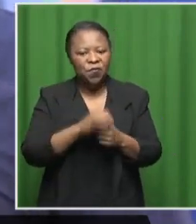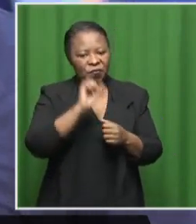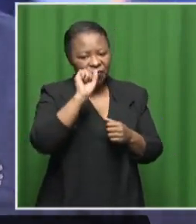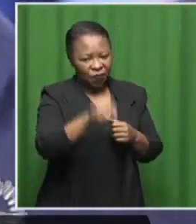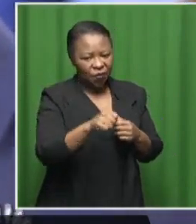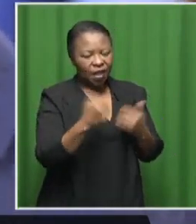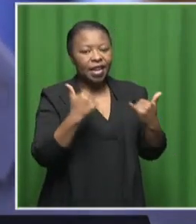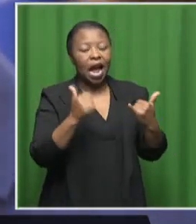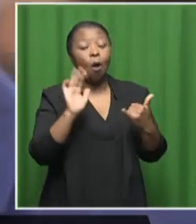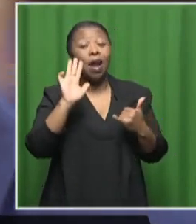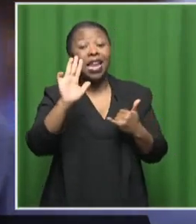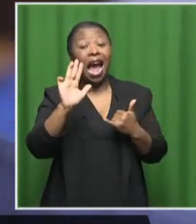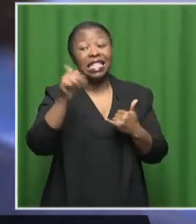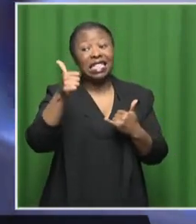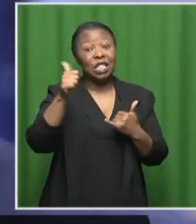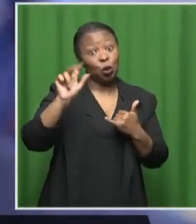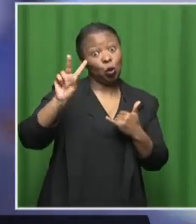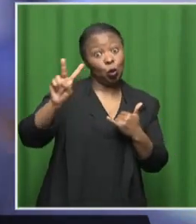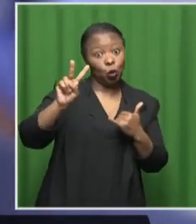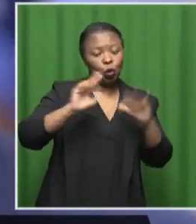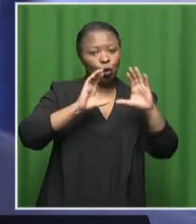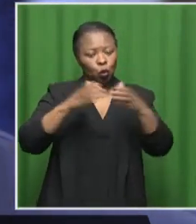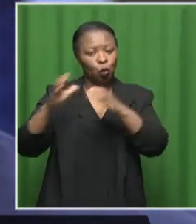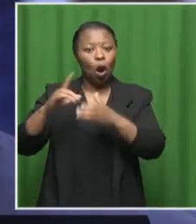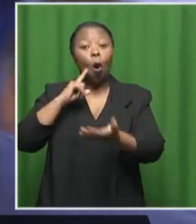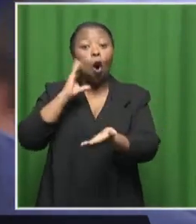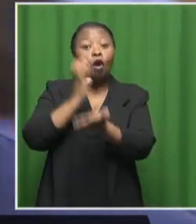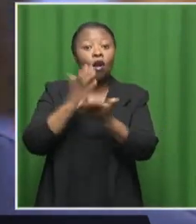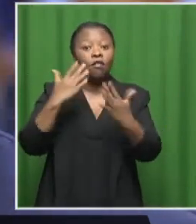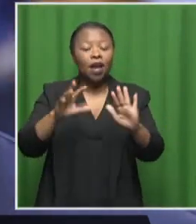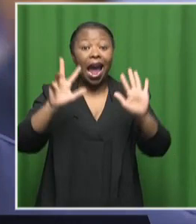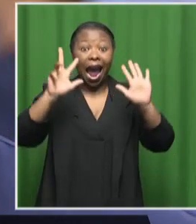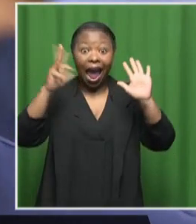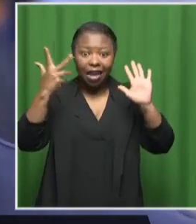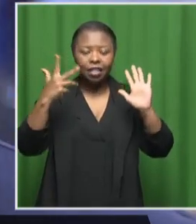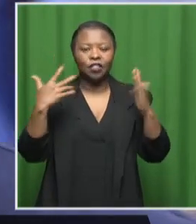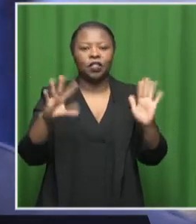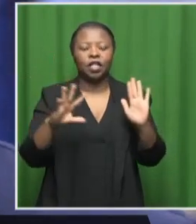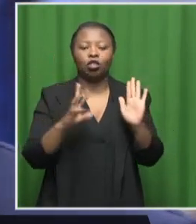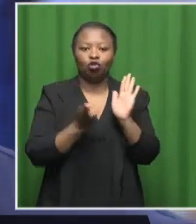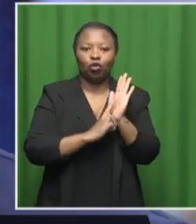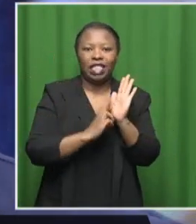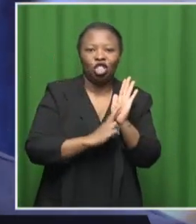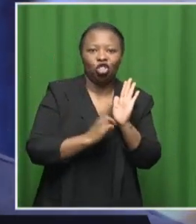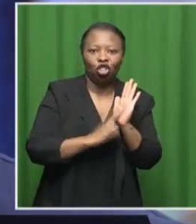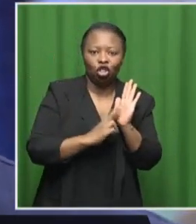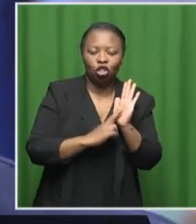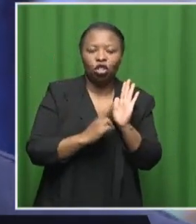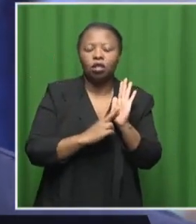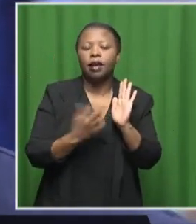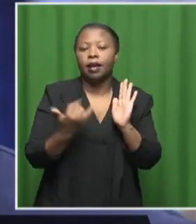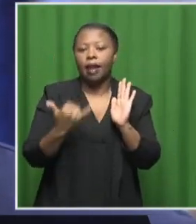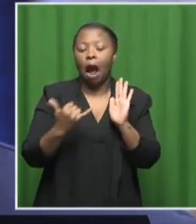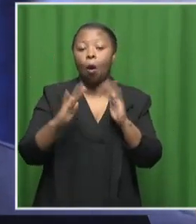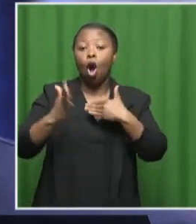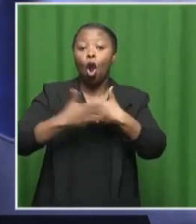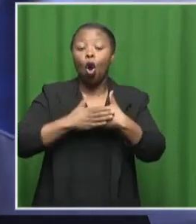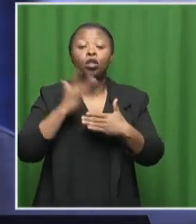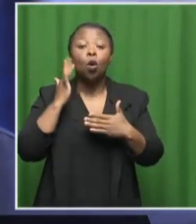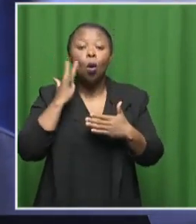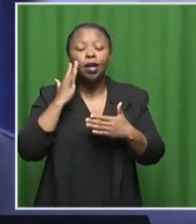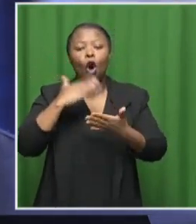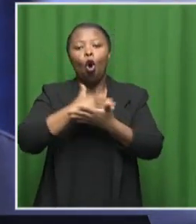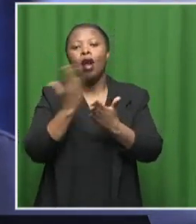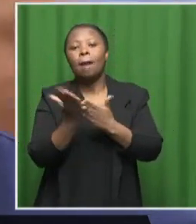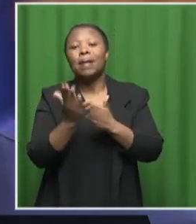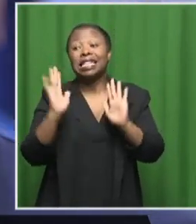at 962. We confirmed at 8 o'clock already, although registration technically will only close at